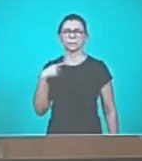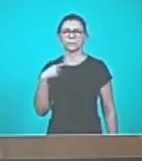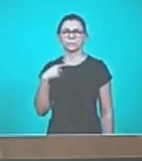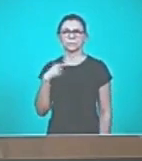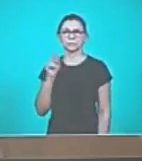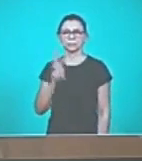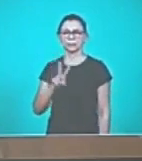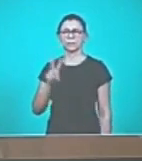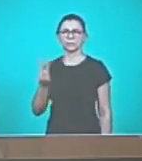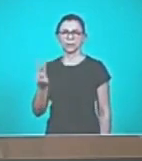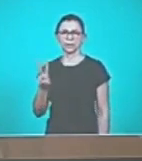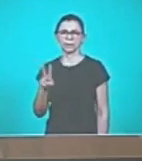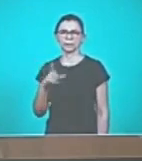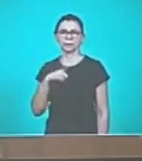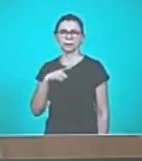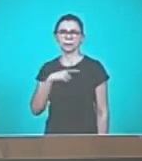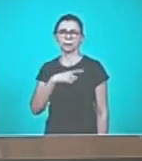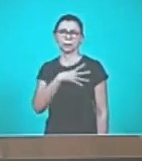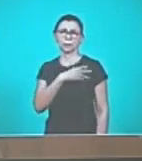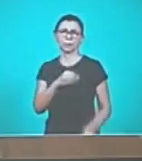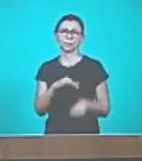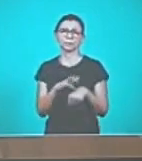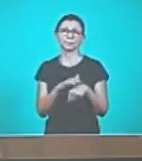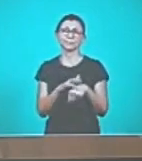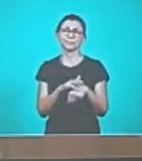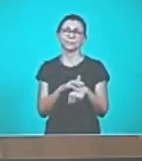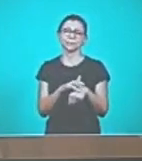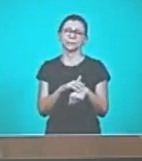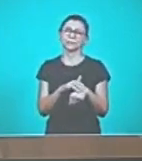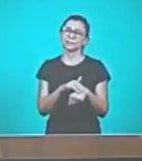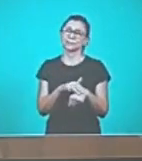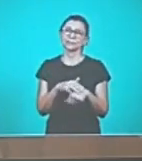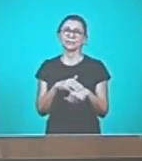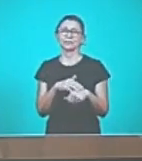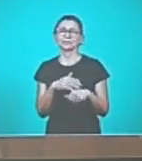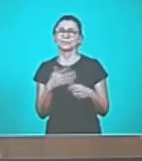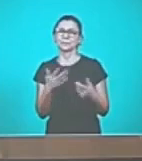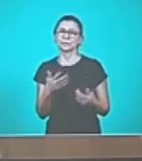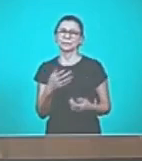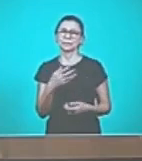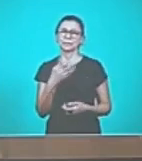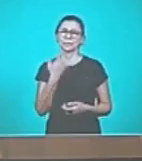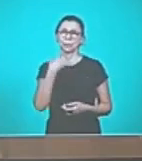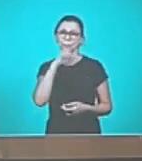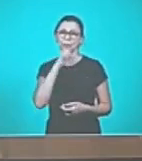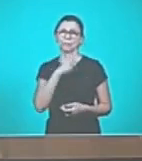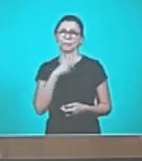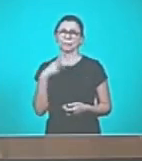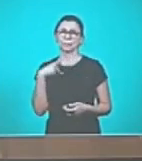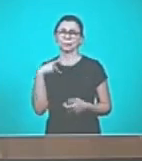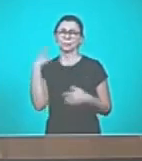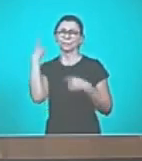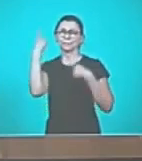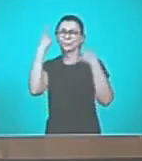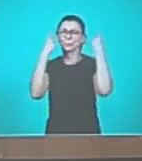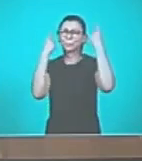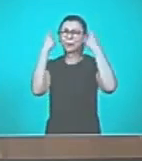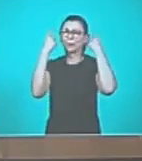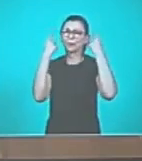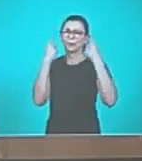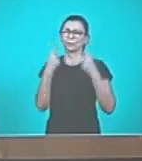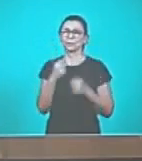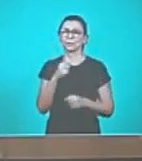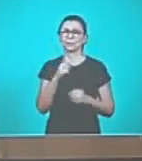Vila Velha that has a sick son. It's something that causes concern. He is